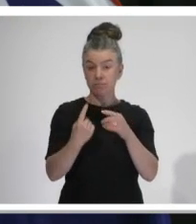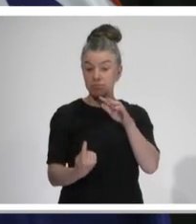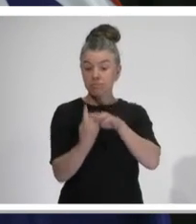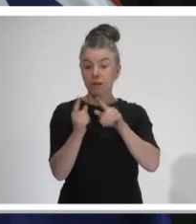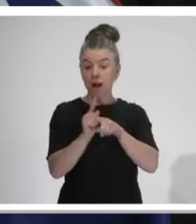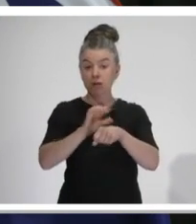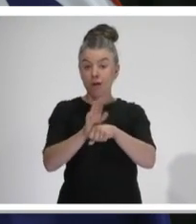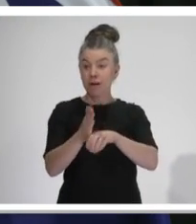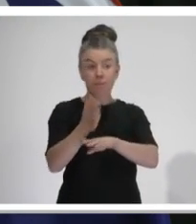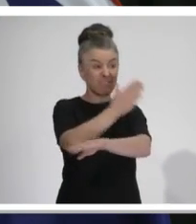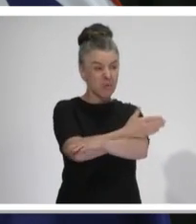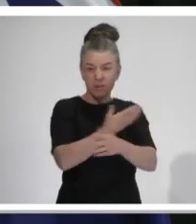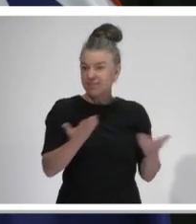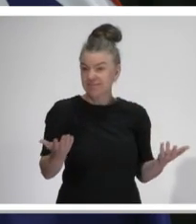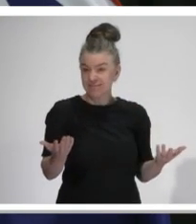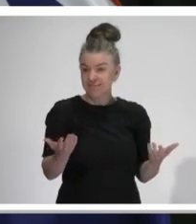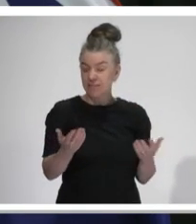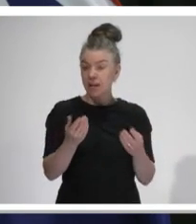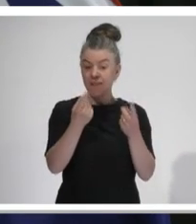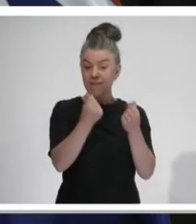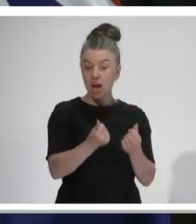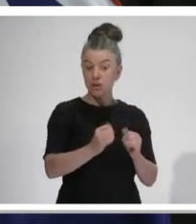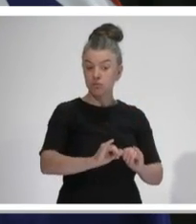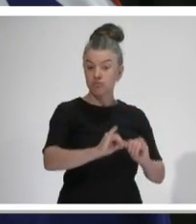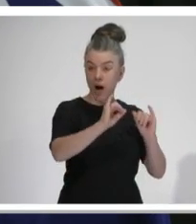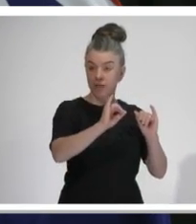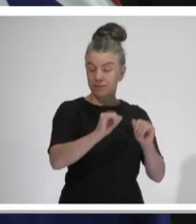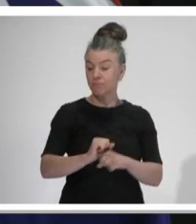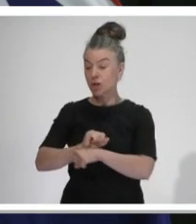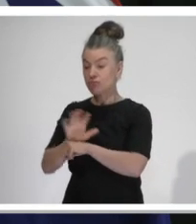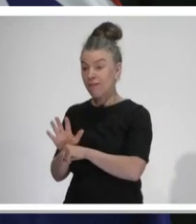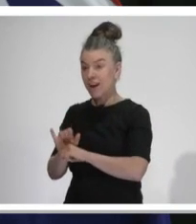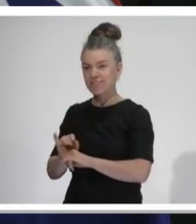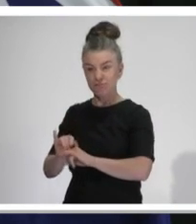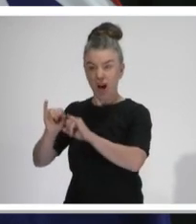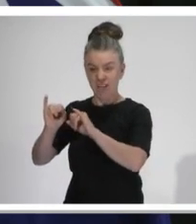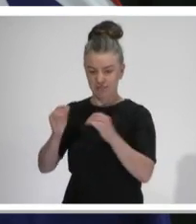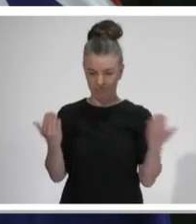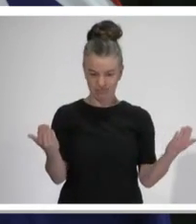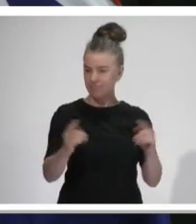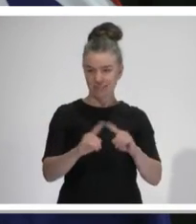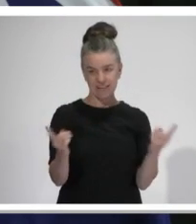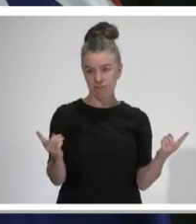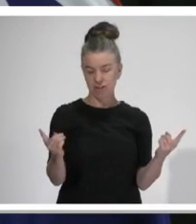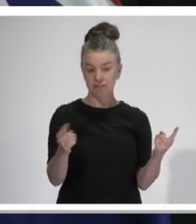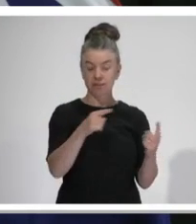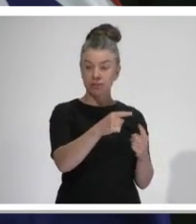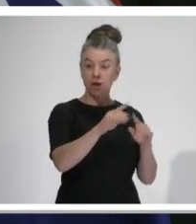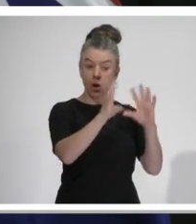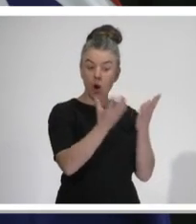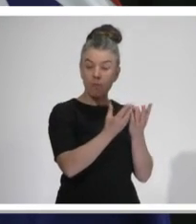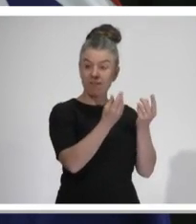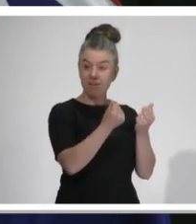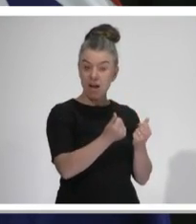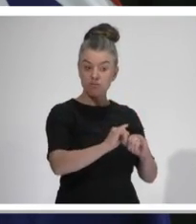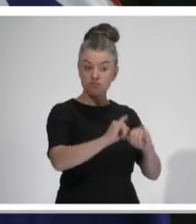ways, can't compare it particularly well to the financial crisis because that was a crisis of the financial sector and the system. This is